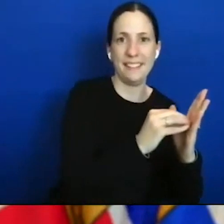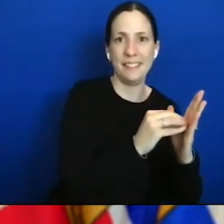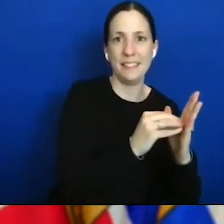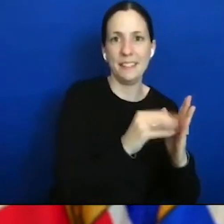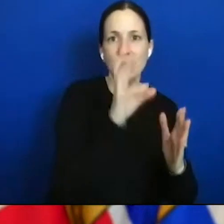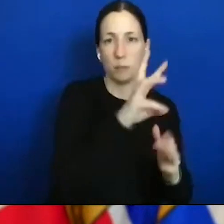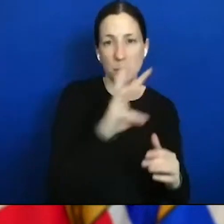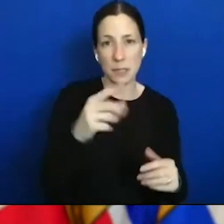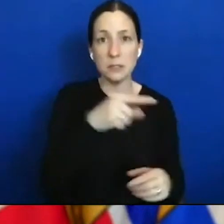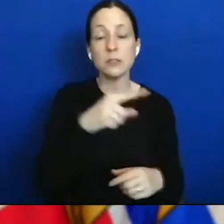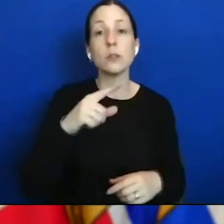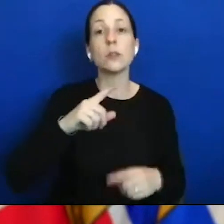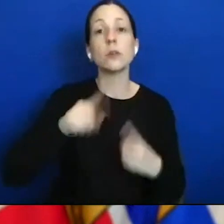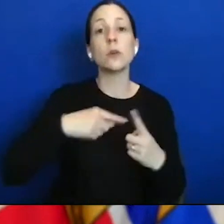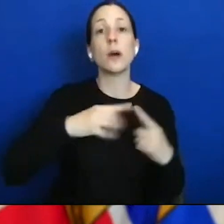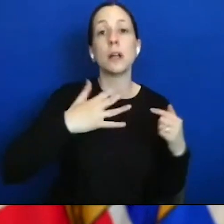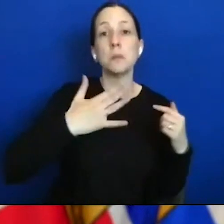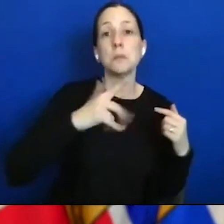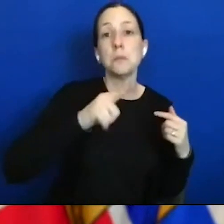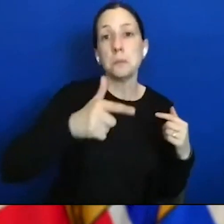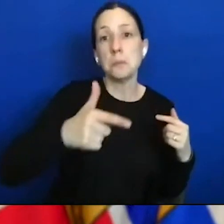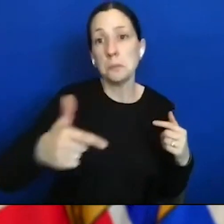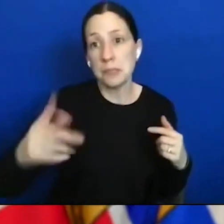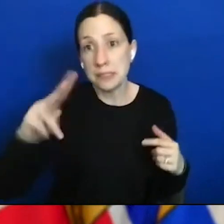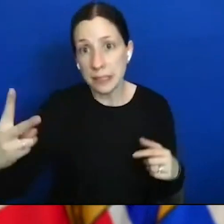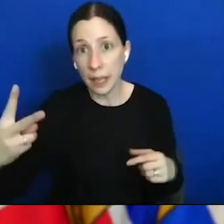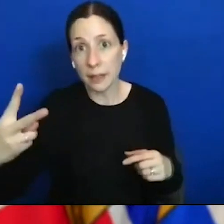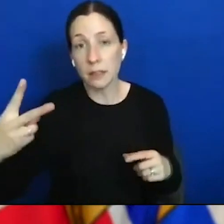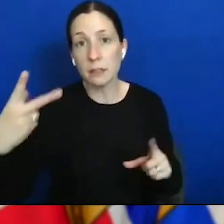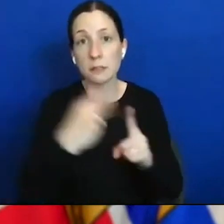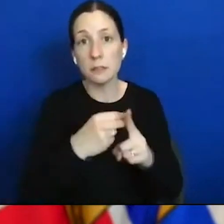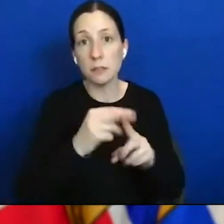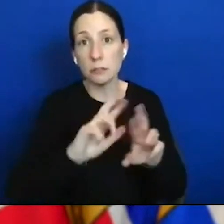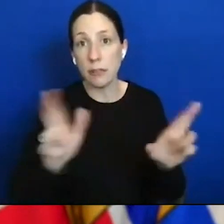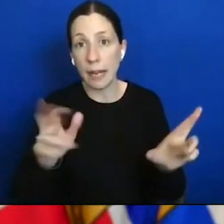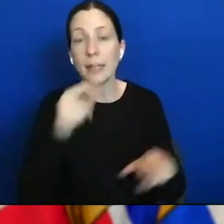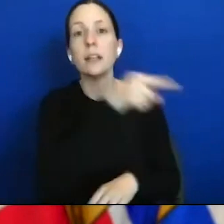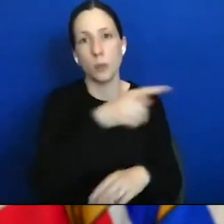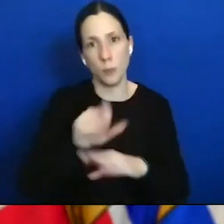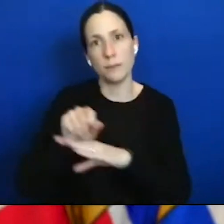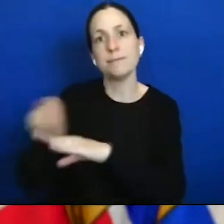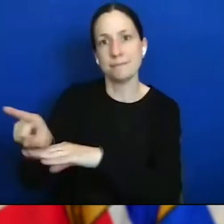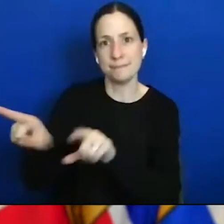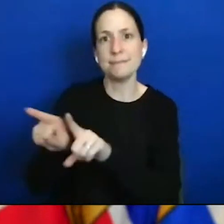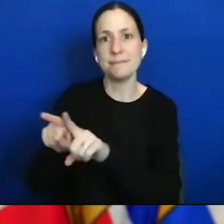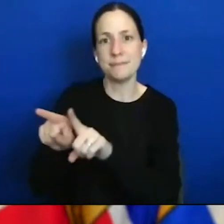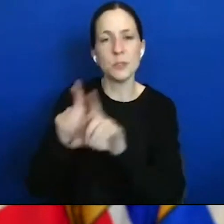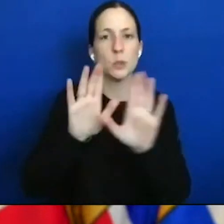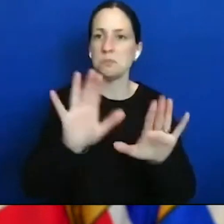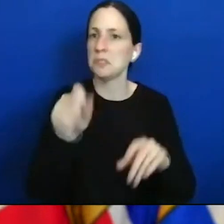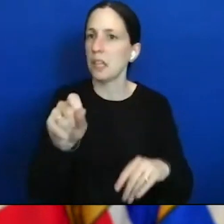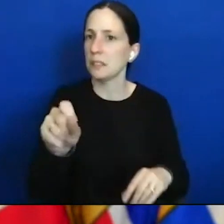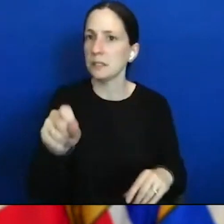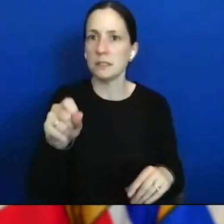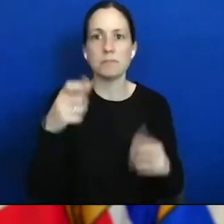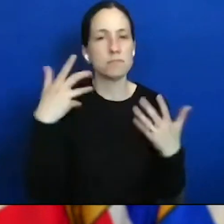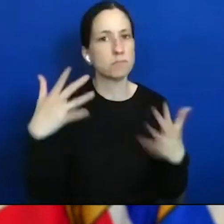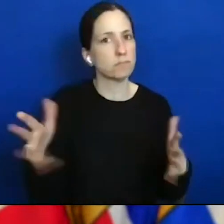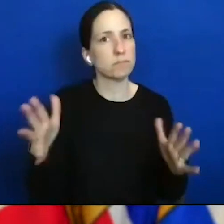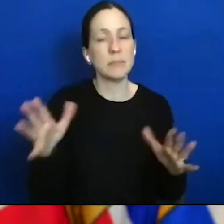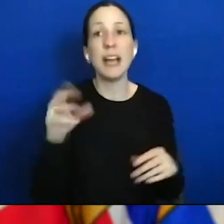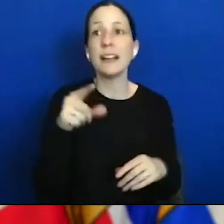will be, when their time comes up for dose 2, they'll receive notification through the system. So yes, those were,